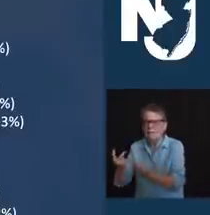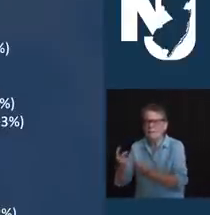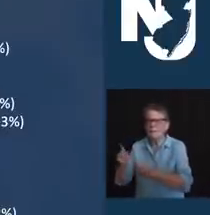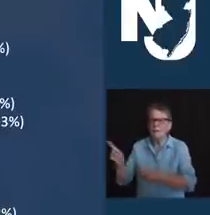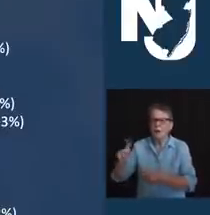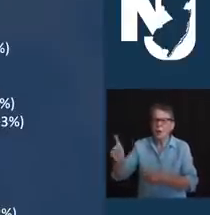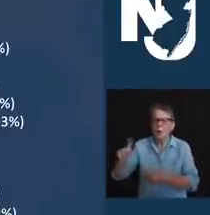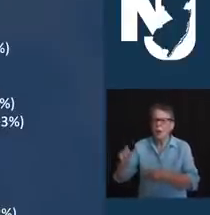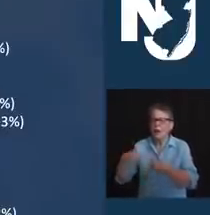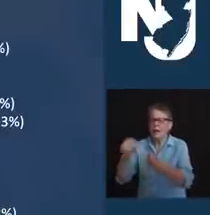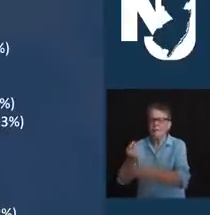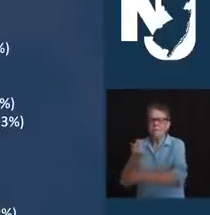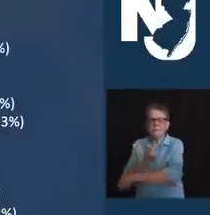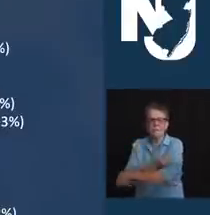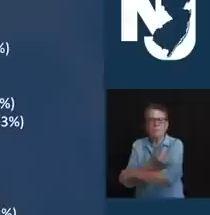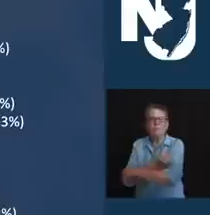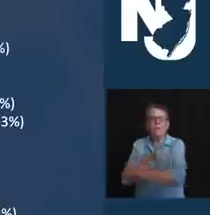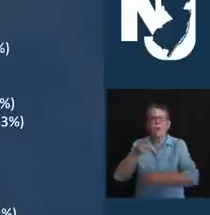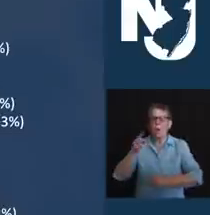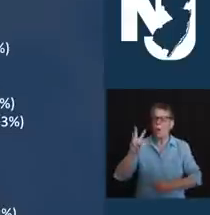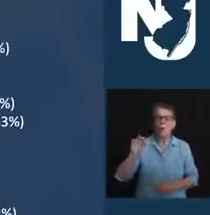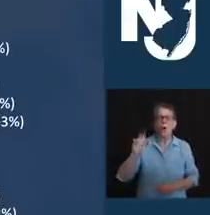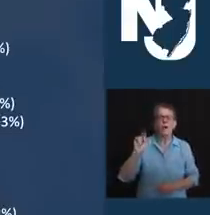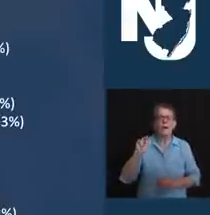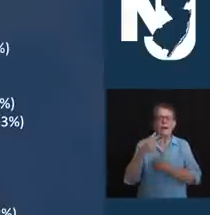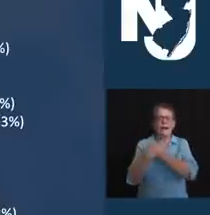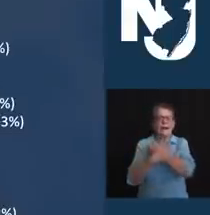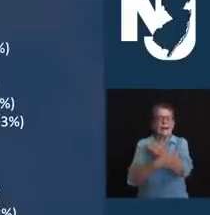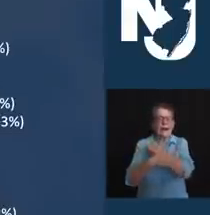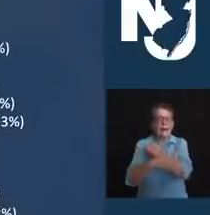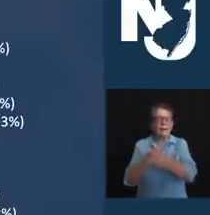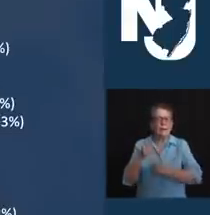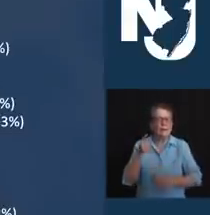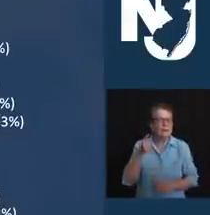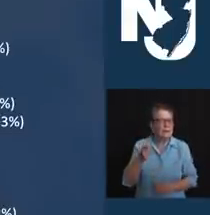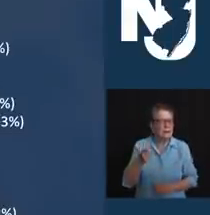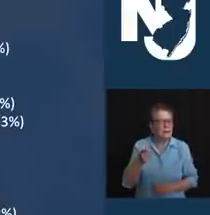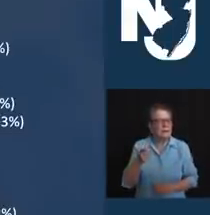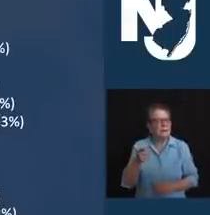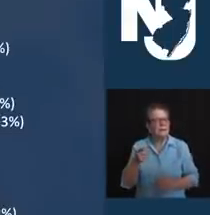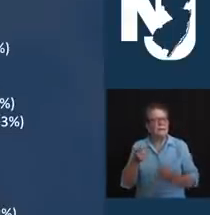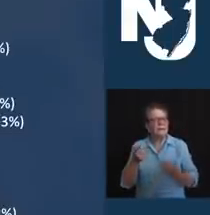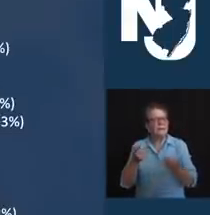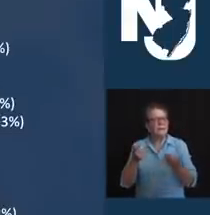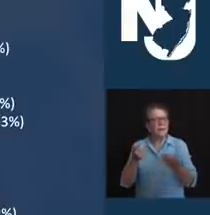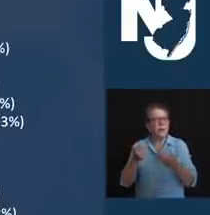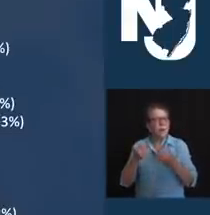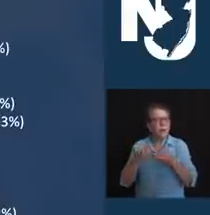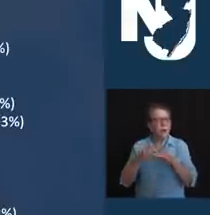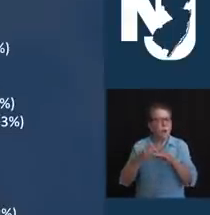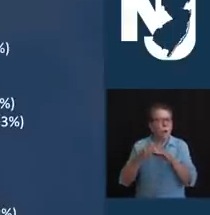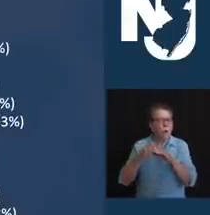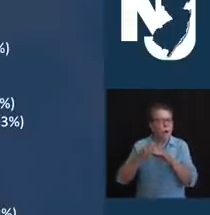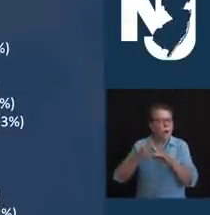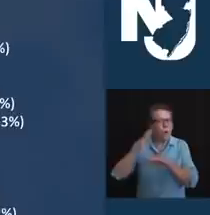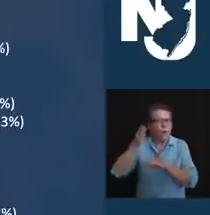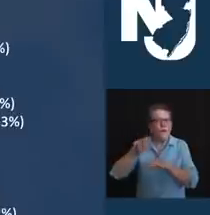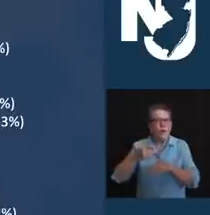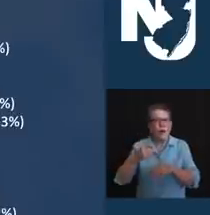has more than half of all of its towns. 12 of the 22 are on that list that are still not at half of